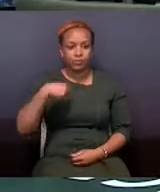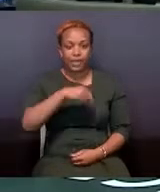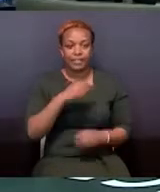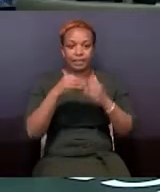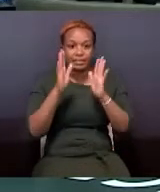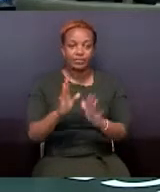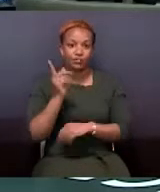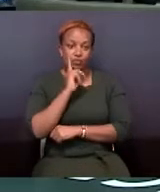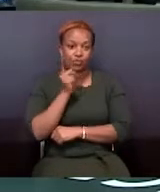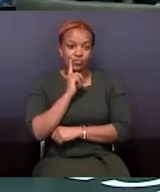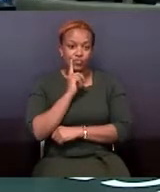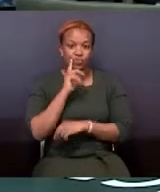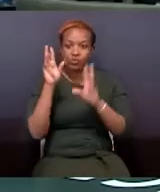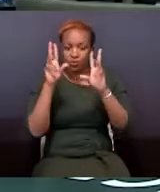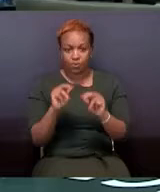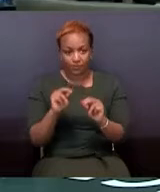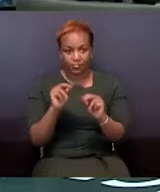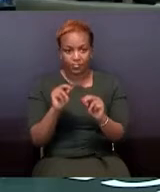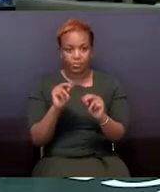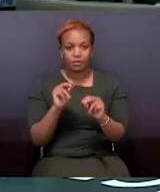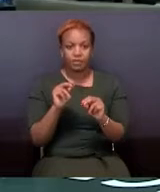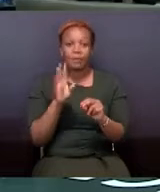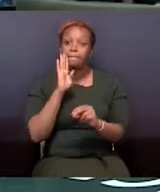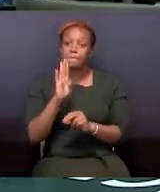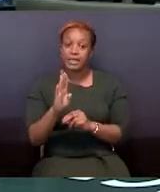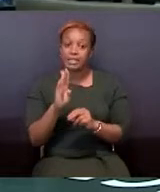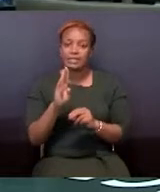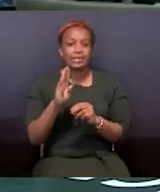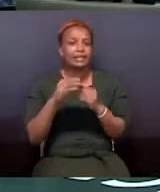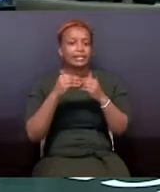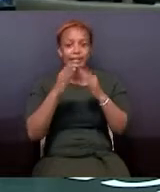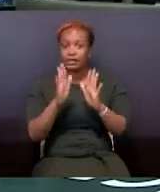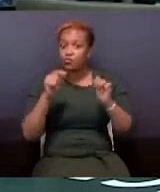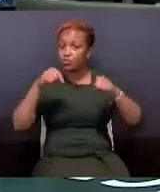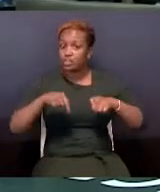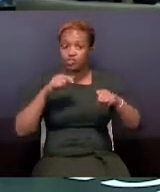No. Why do you want to be the leaders of tomorrow? Be the leaders of today.